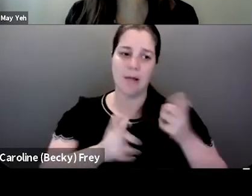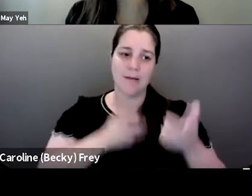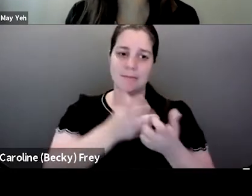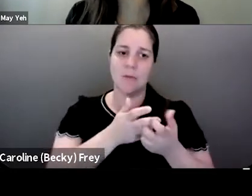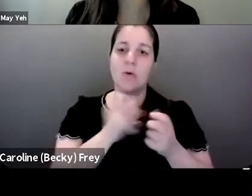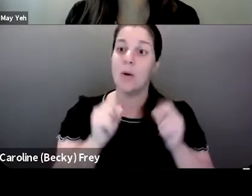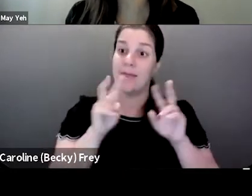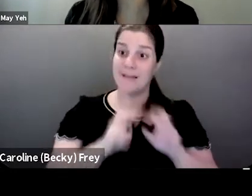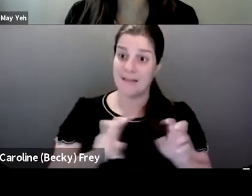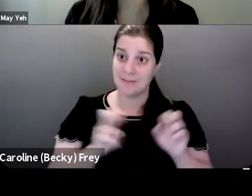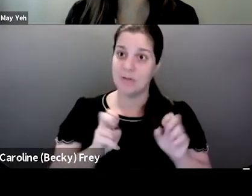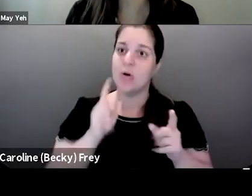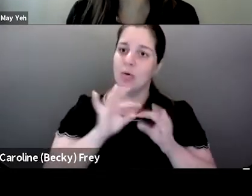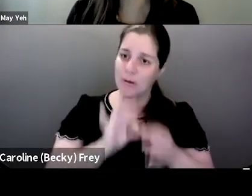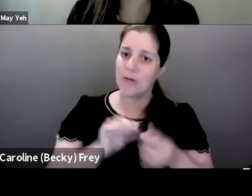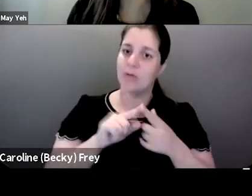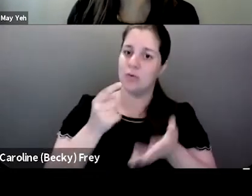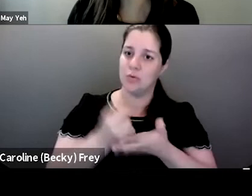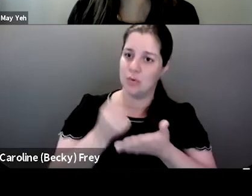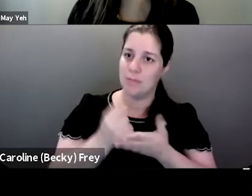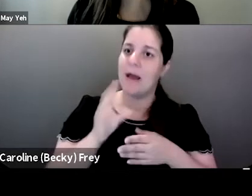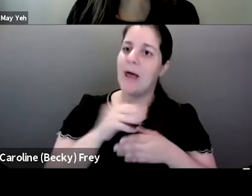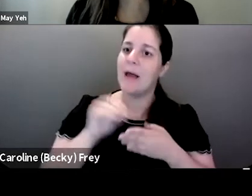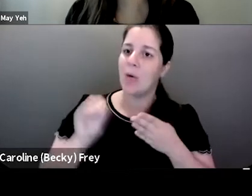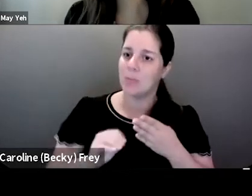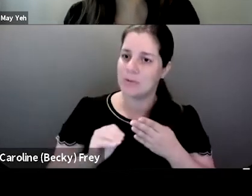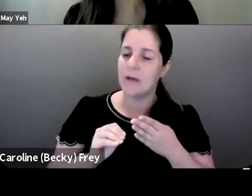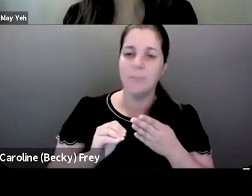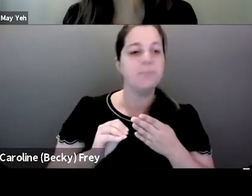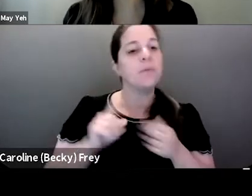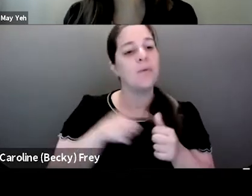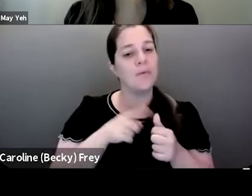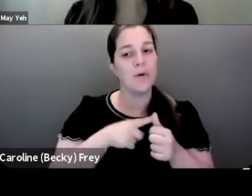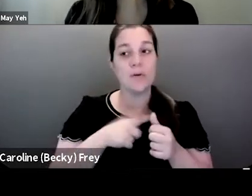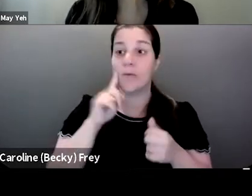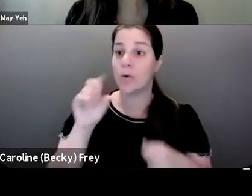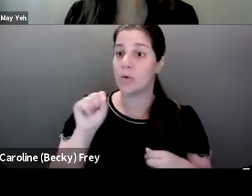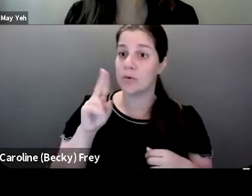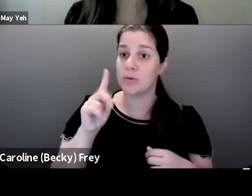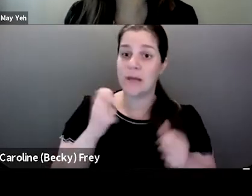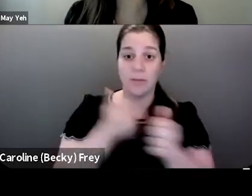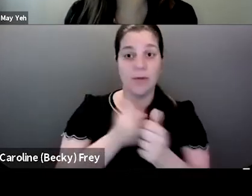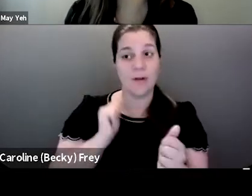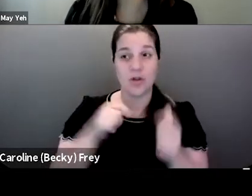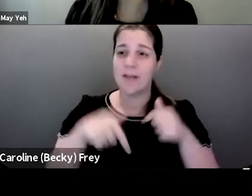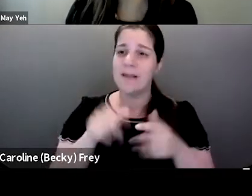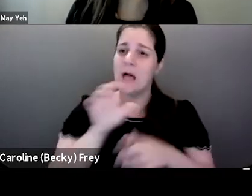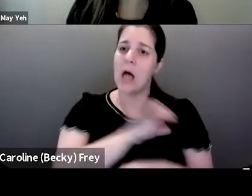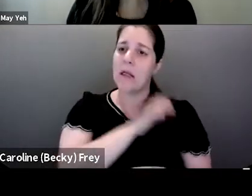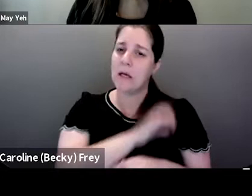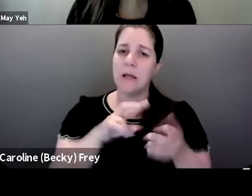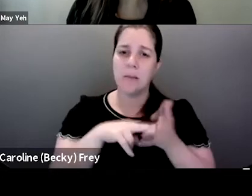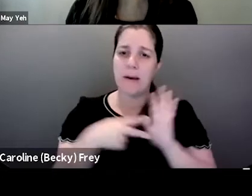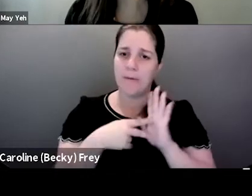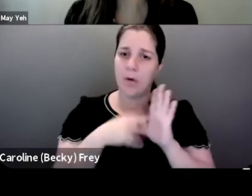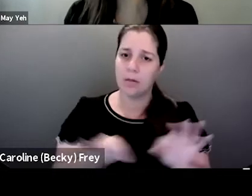meaningful outcomes related to treatment engagement and treatment outcomes. In the case of suicide prevention, perhaps these clinically meaningful outcomes might relate to